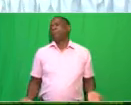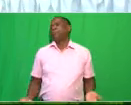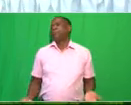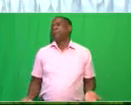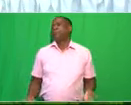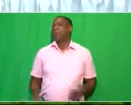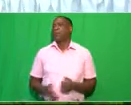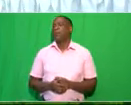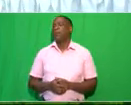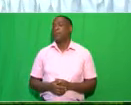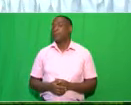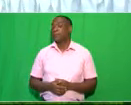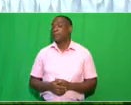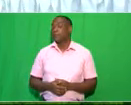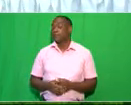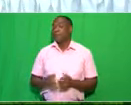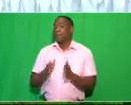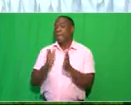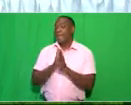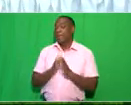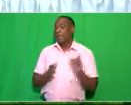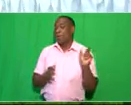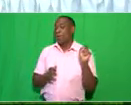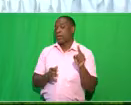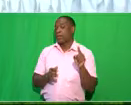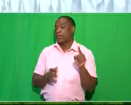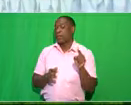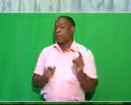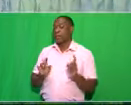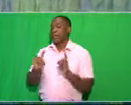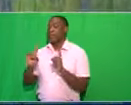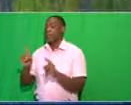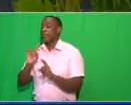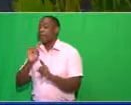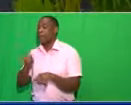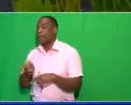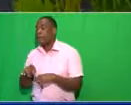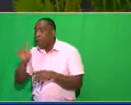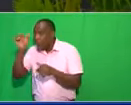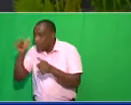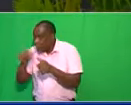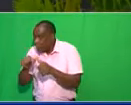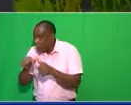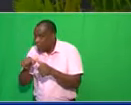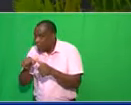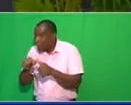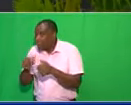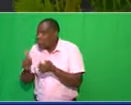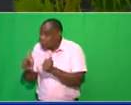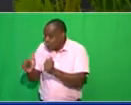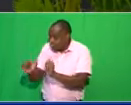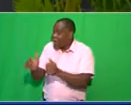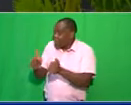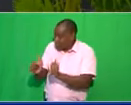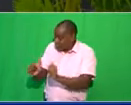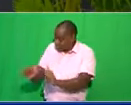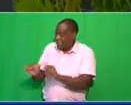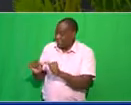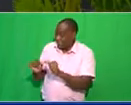give an answer, that is continuous assessment. And there was a period in which we tried continuous